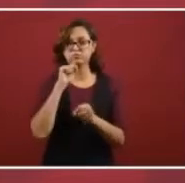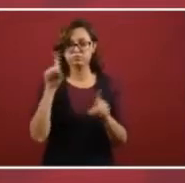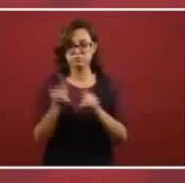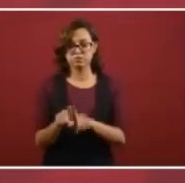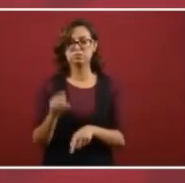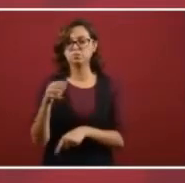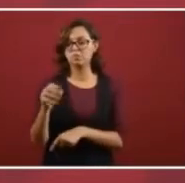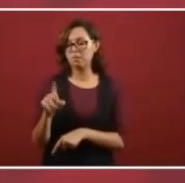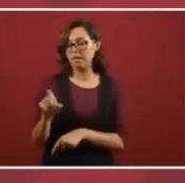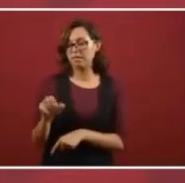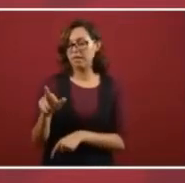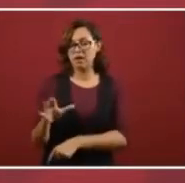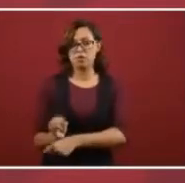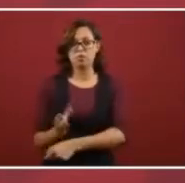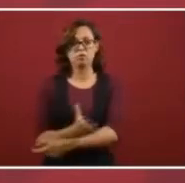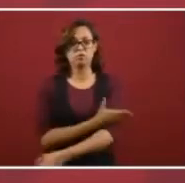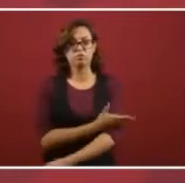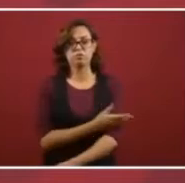Maderismo,